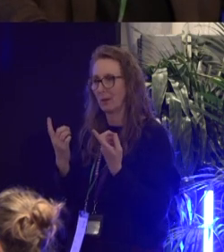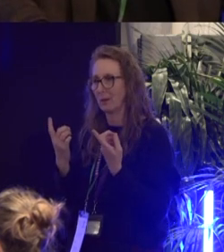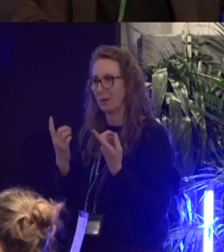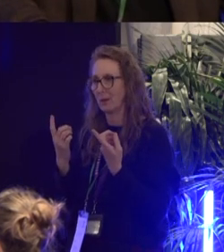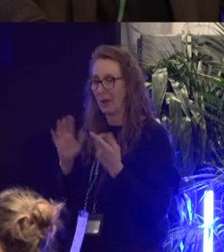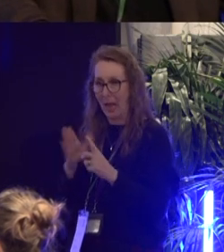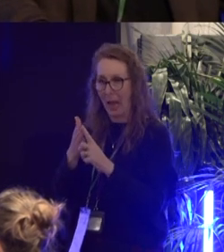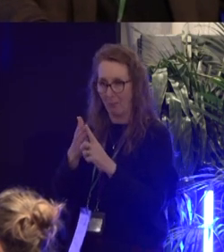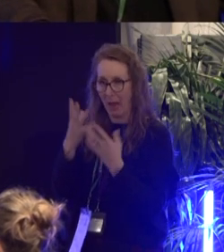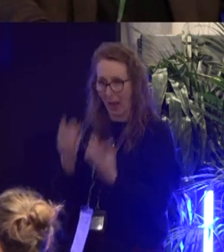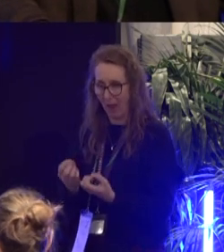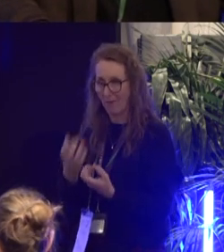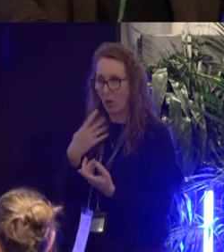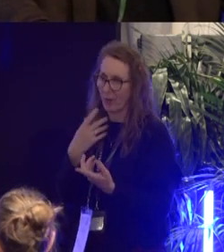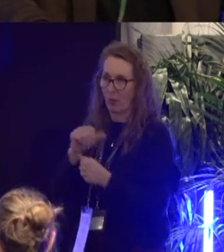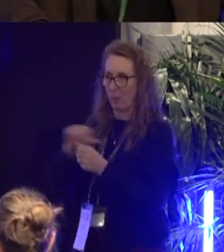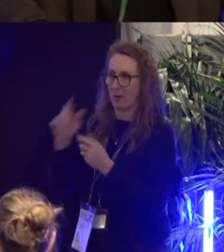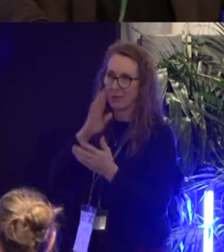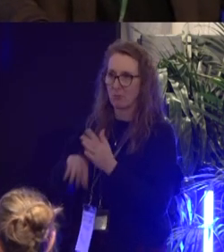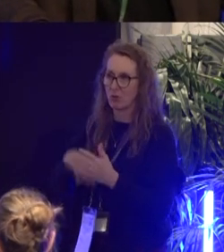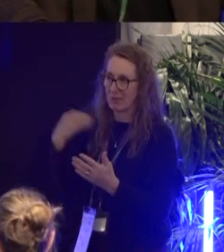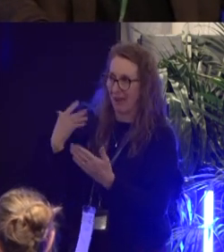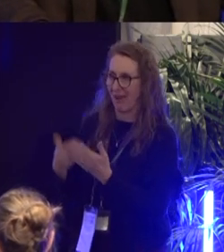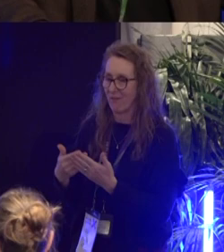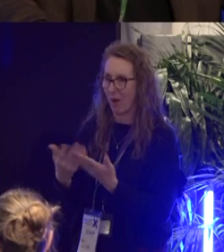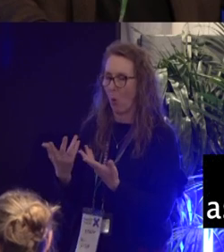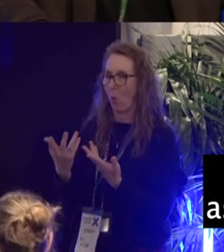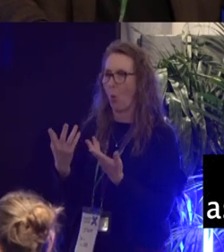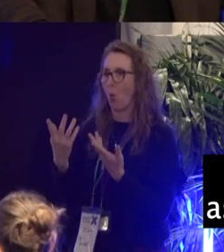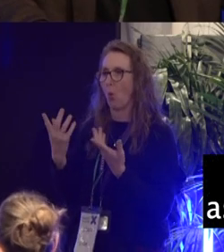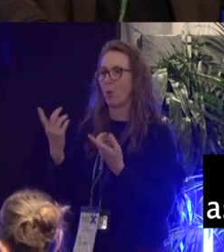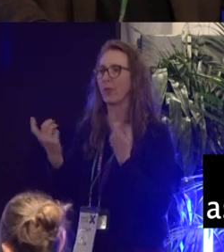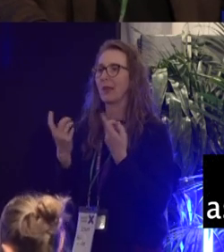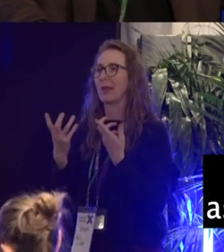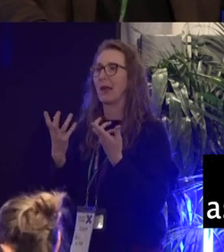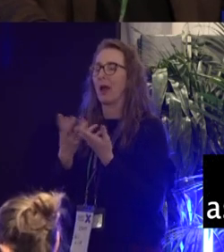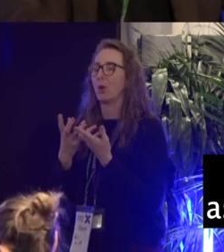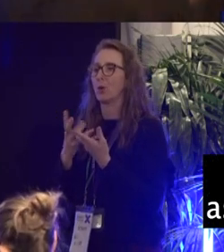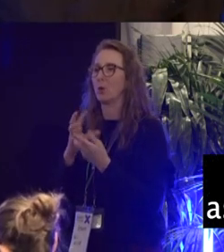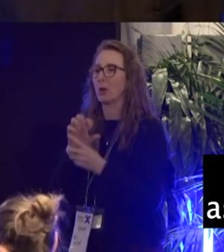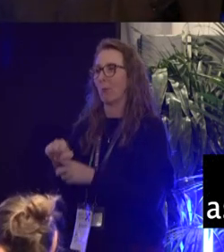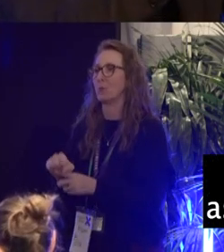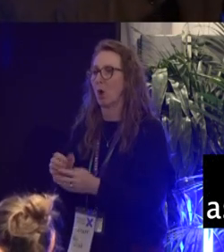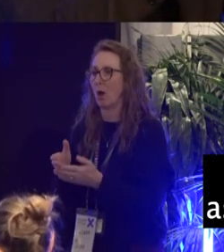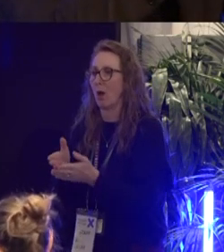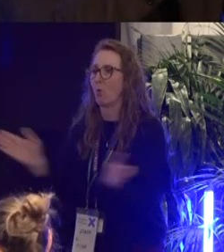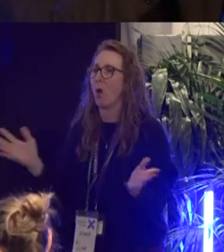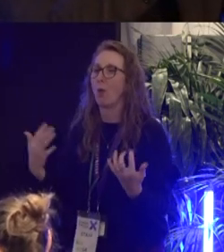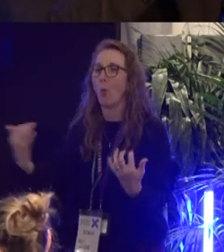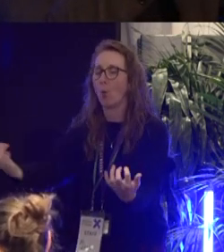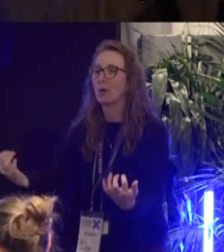thinking about the best experience ever, or are you thinking about sort of like how to capture as wide an audience in that as